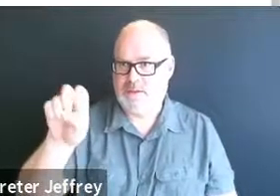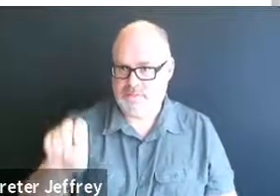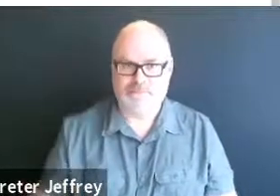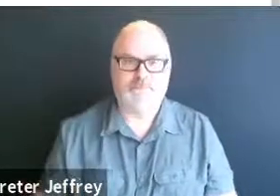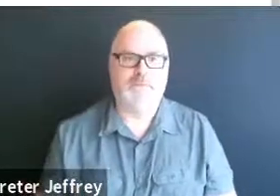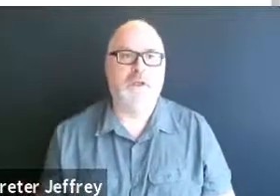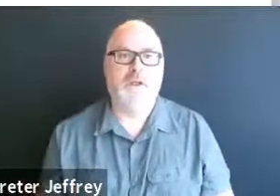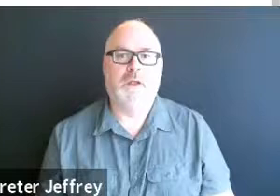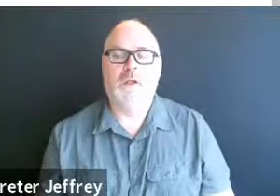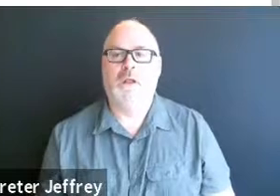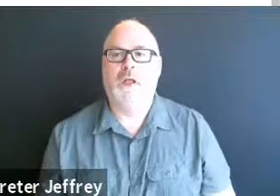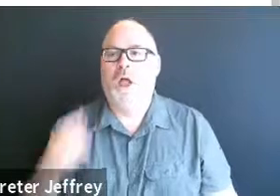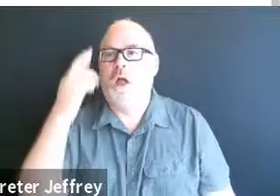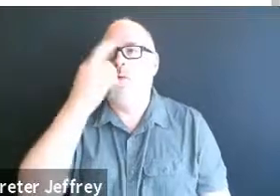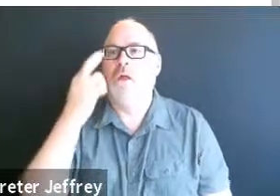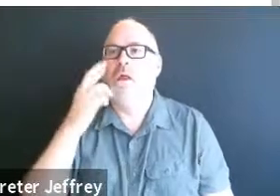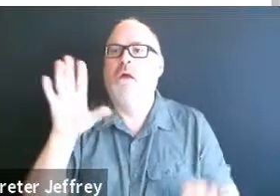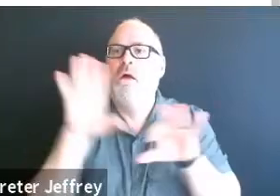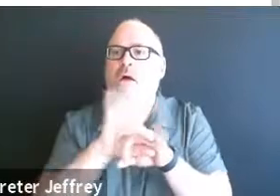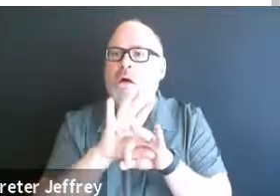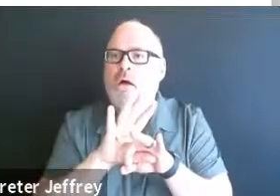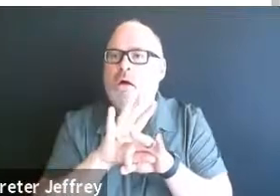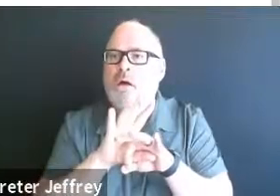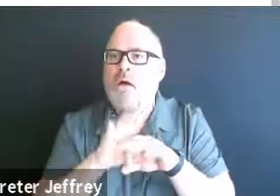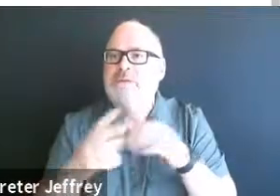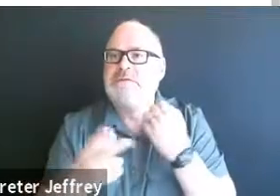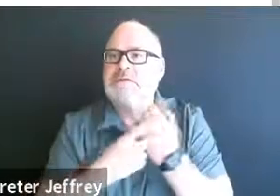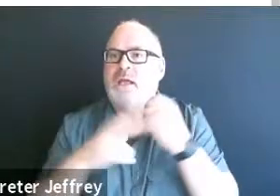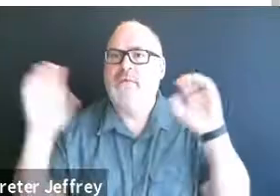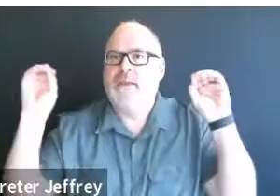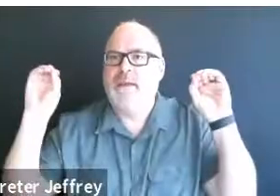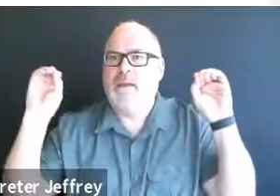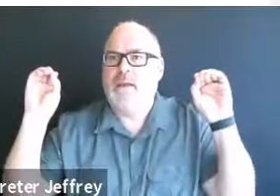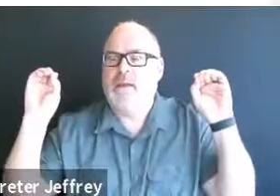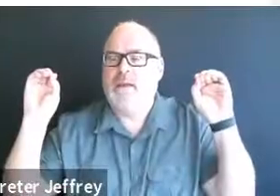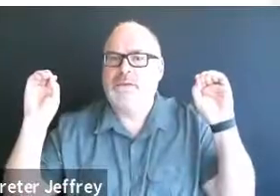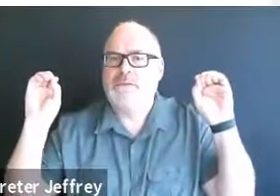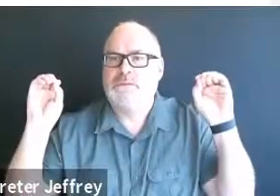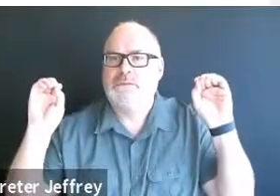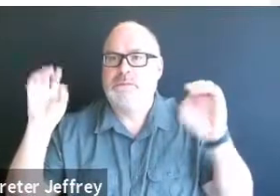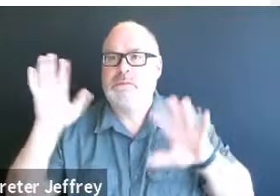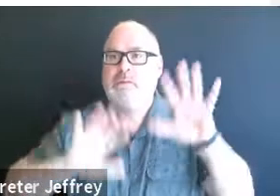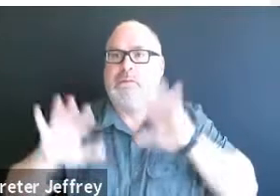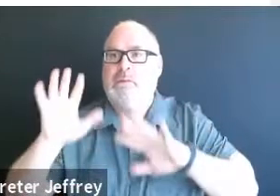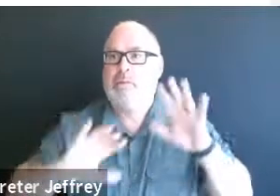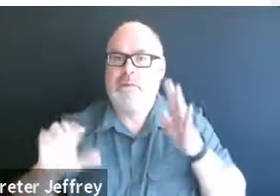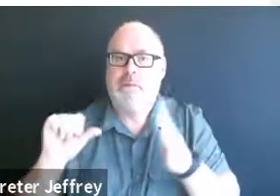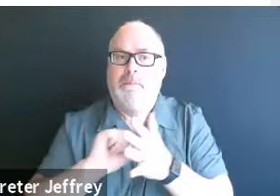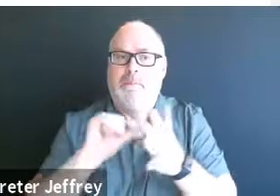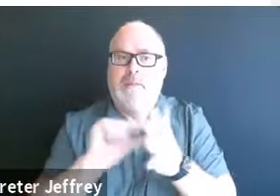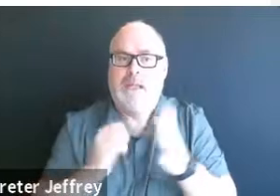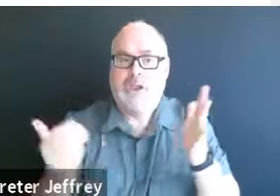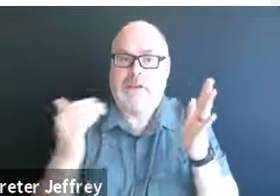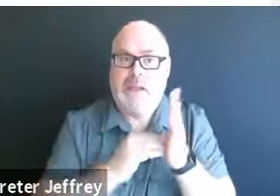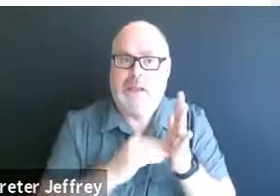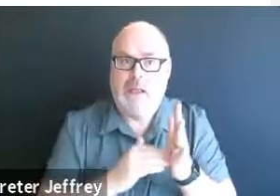And then I realize I didn't save anything. Frantically go back to the page.